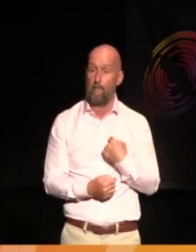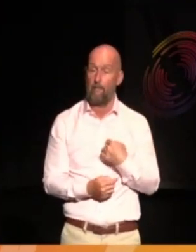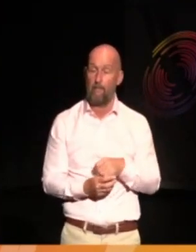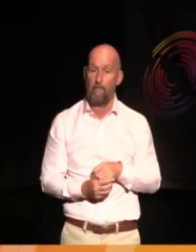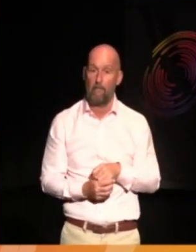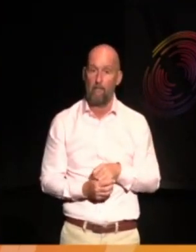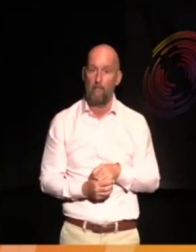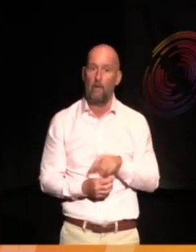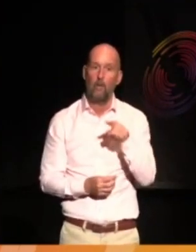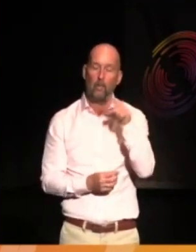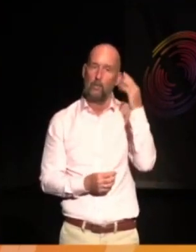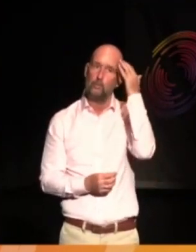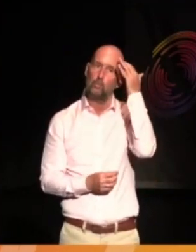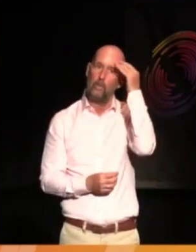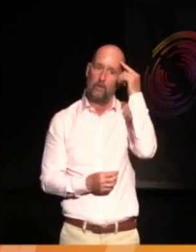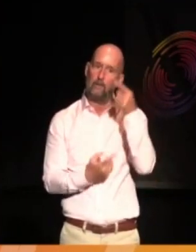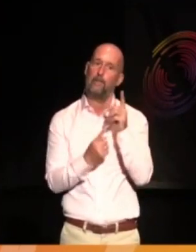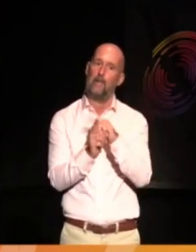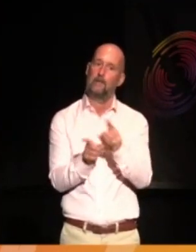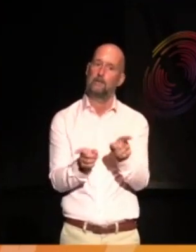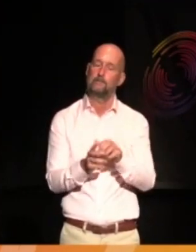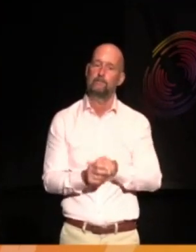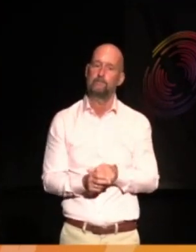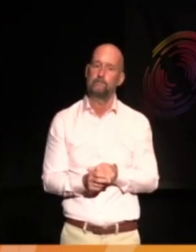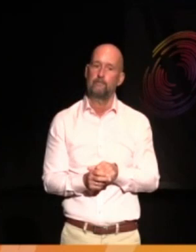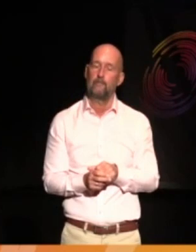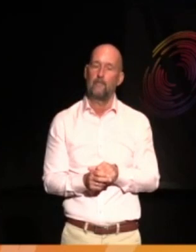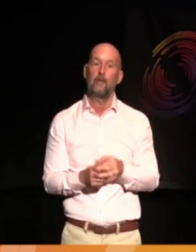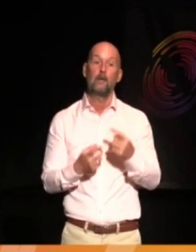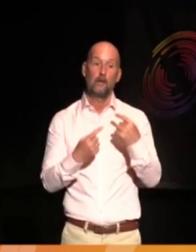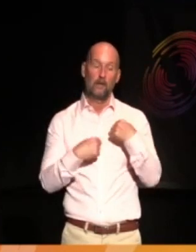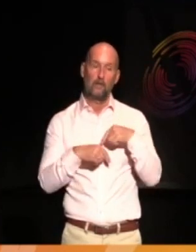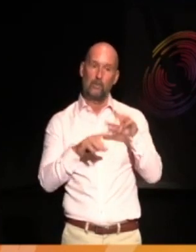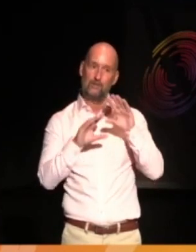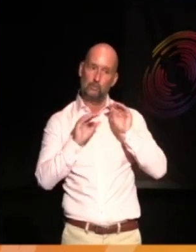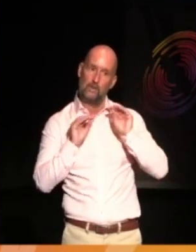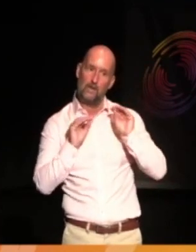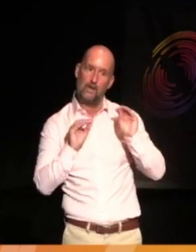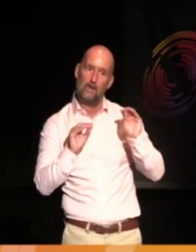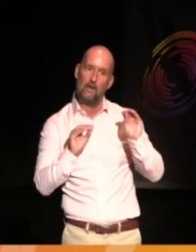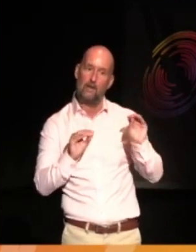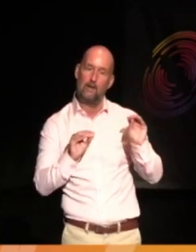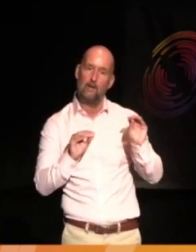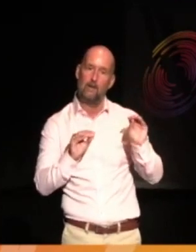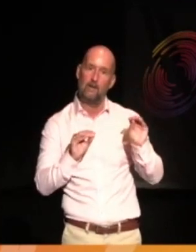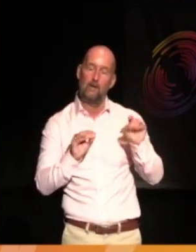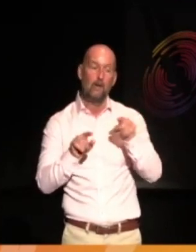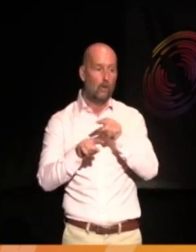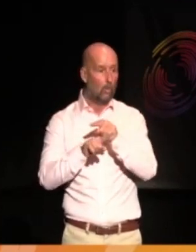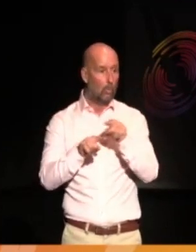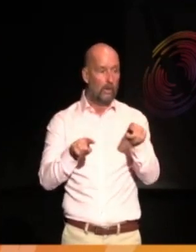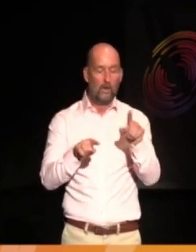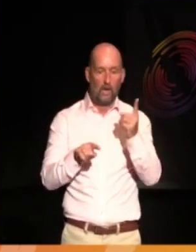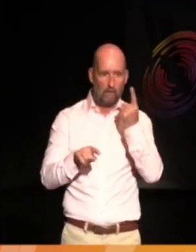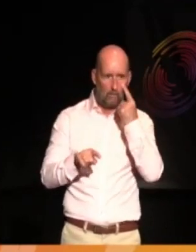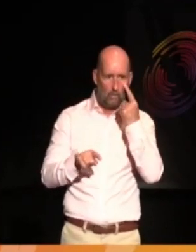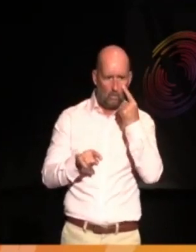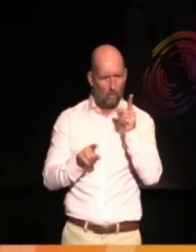was raised like that. And so it's an education to them that we have to give to, look,